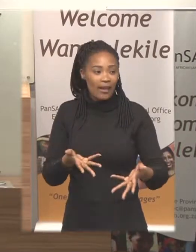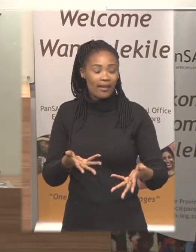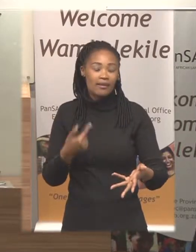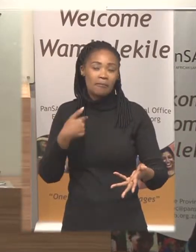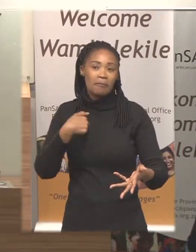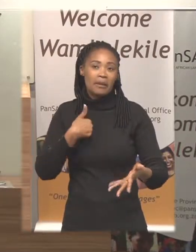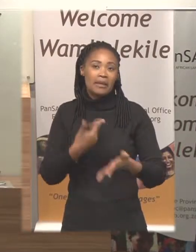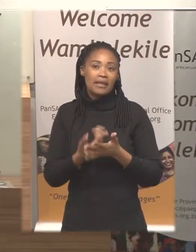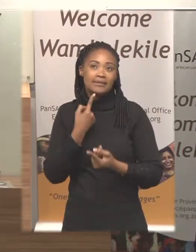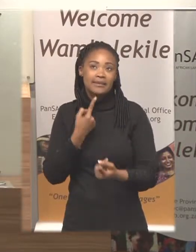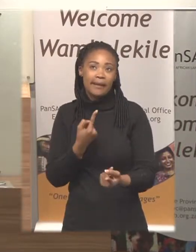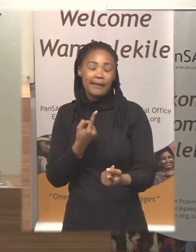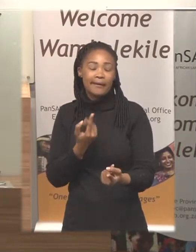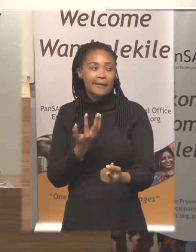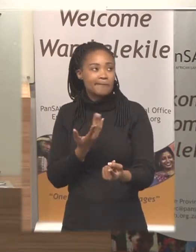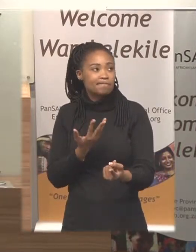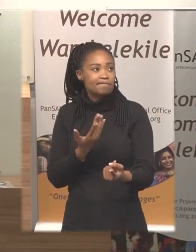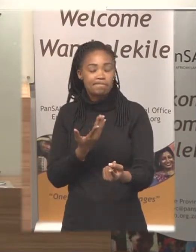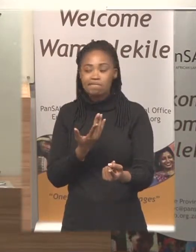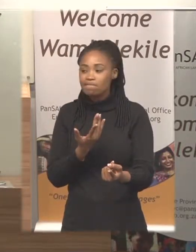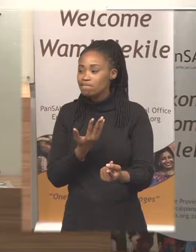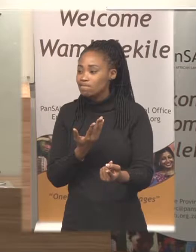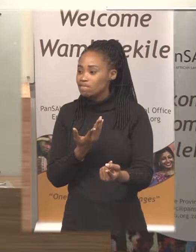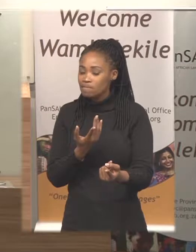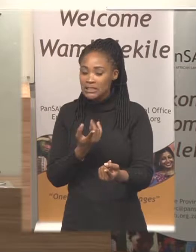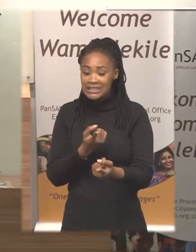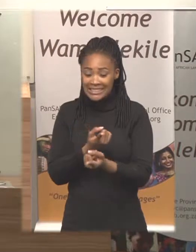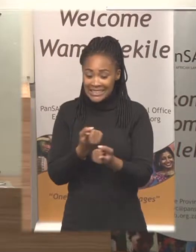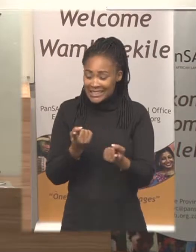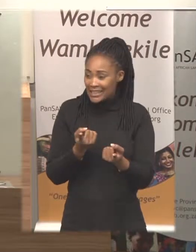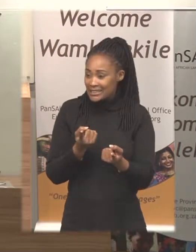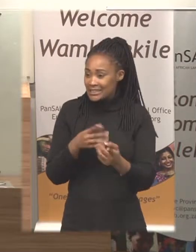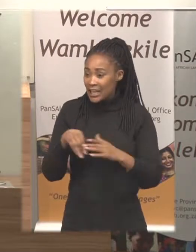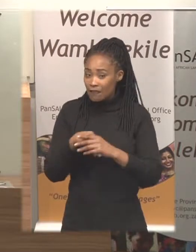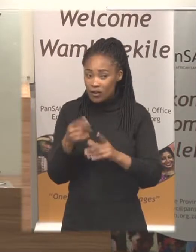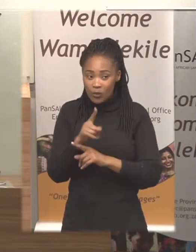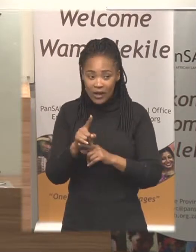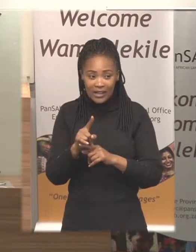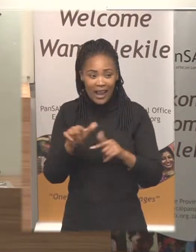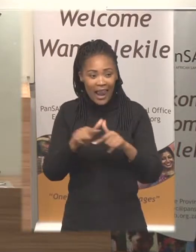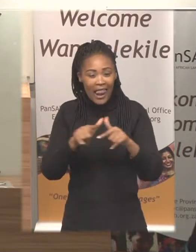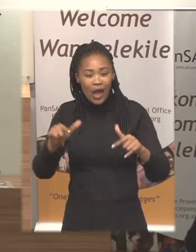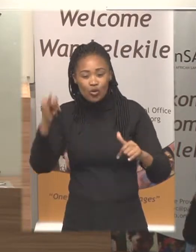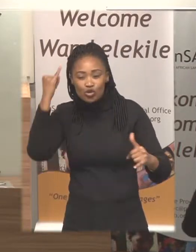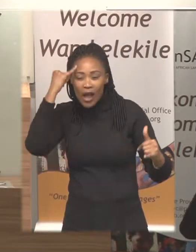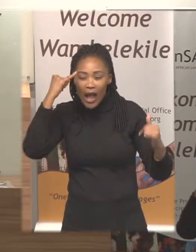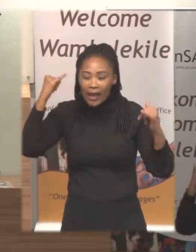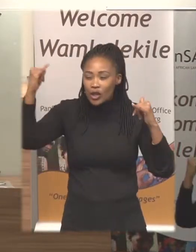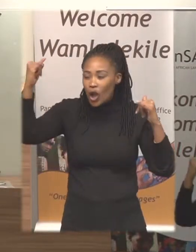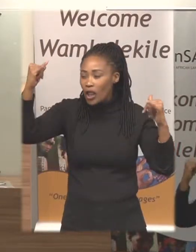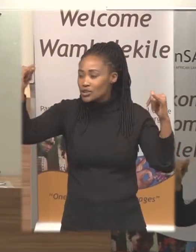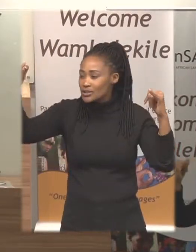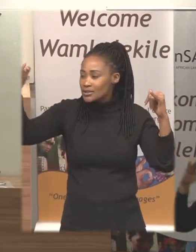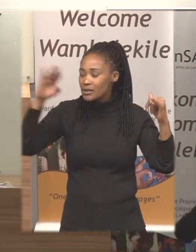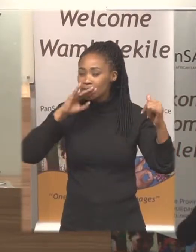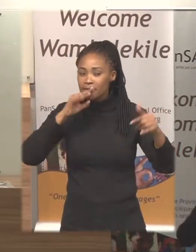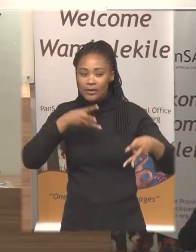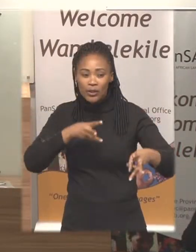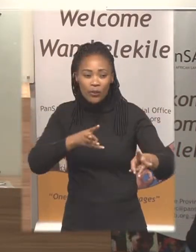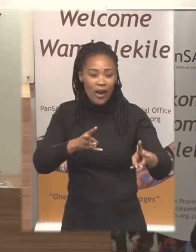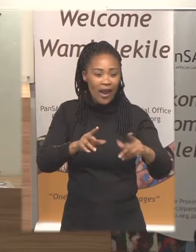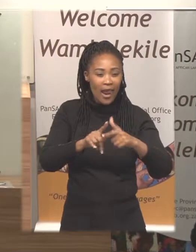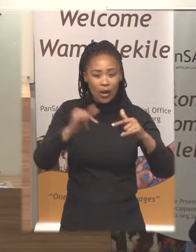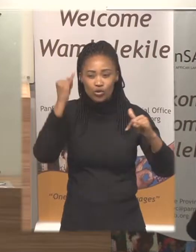really a lot of that is about language ideologies, about the way that language ideologies have